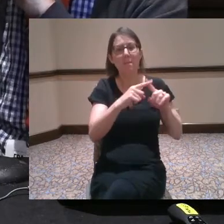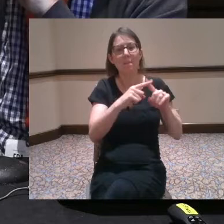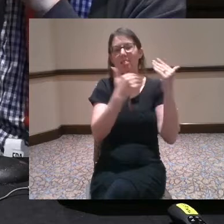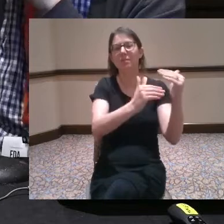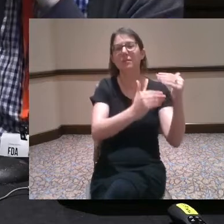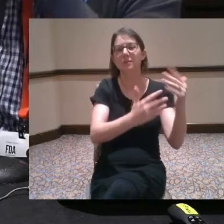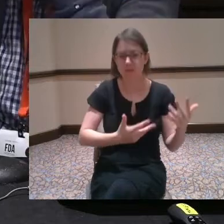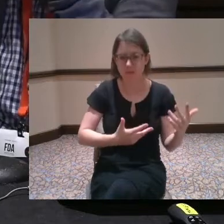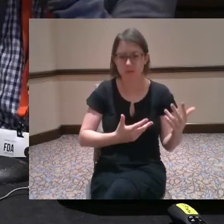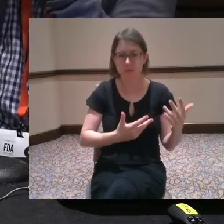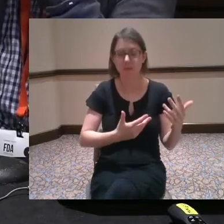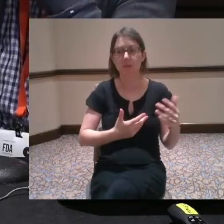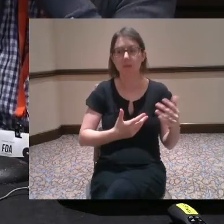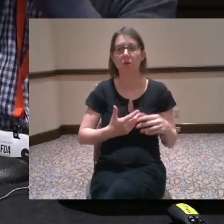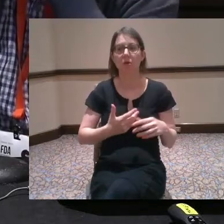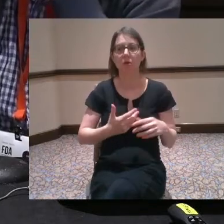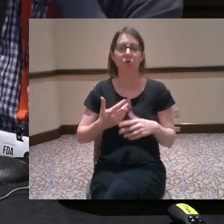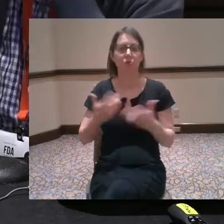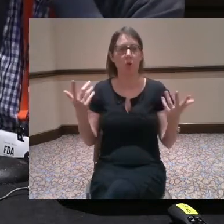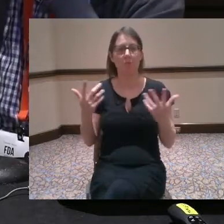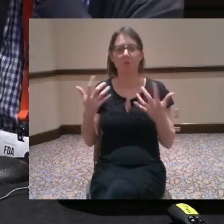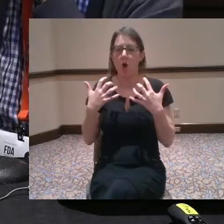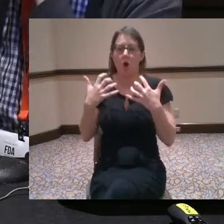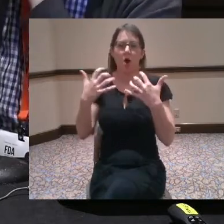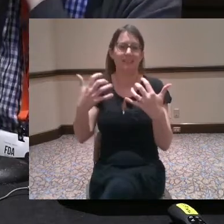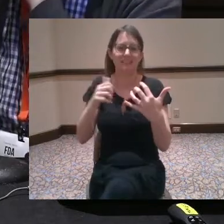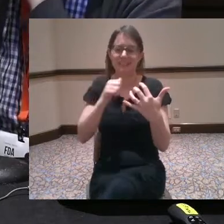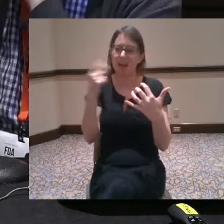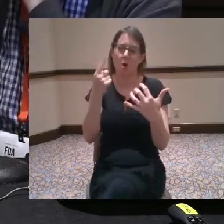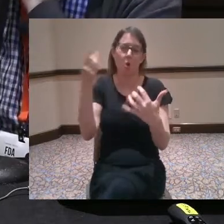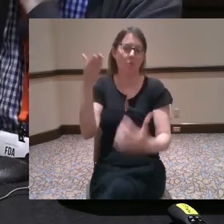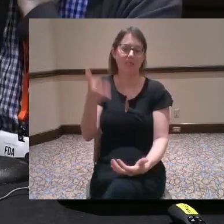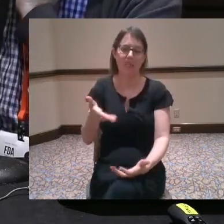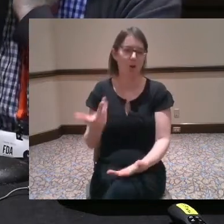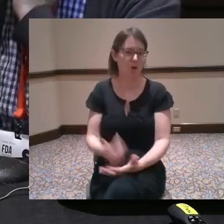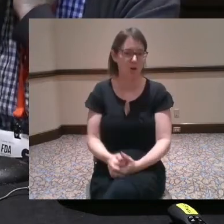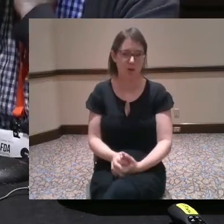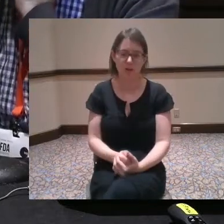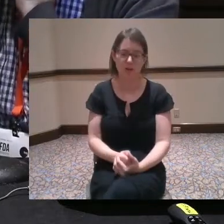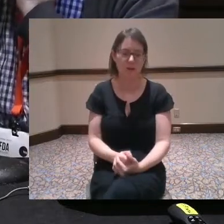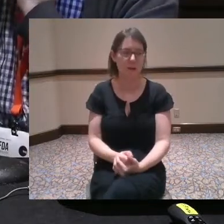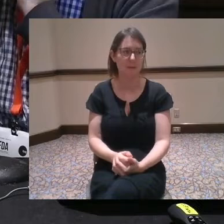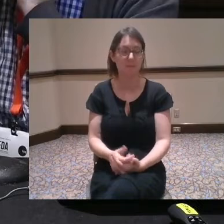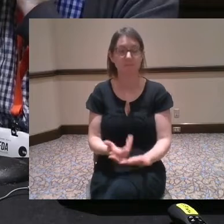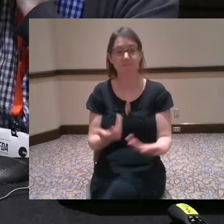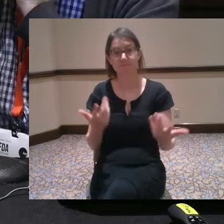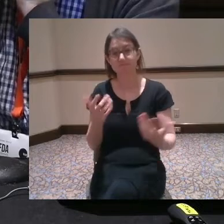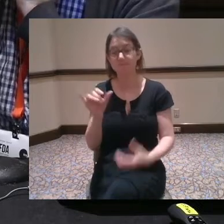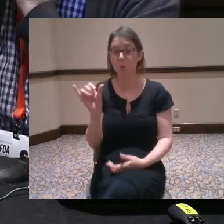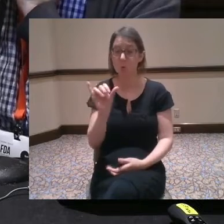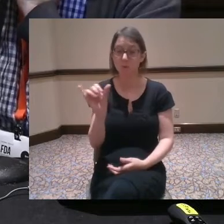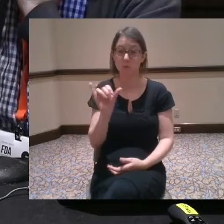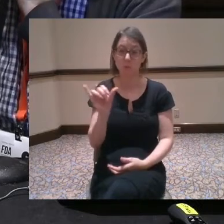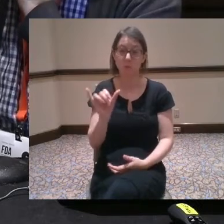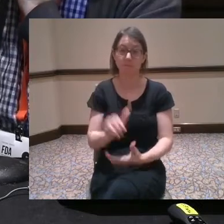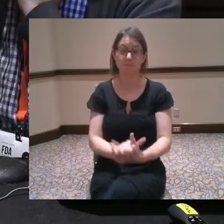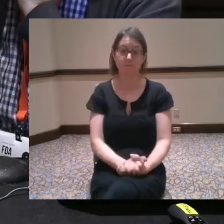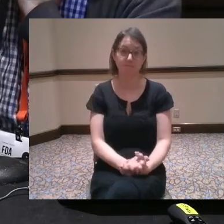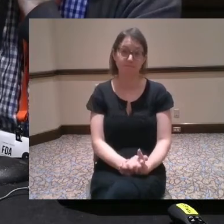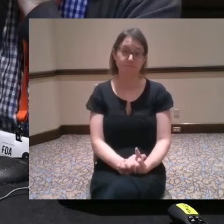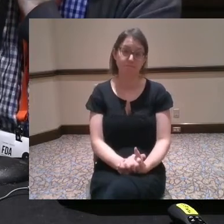The patronage is just not there all the time. I'd like to see perhaps,